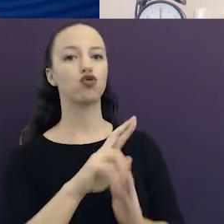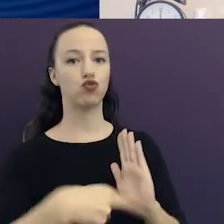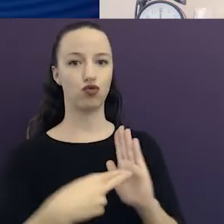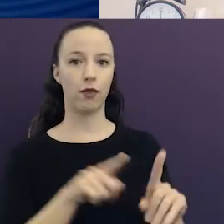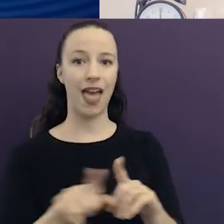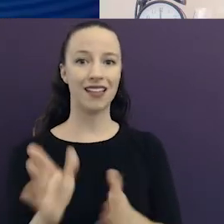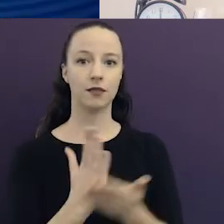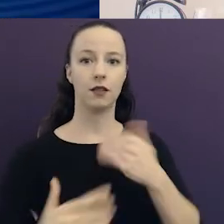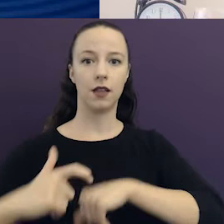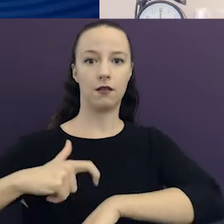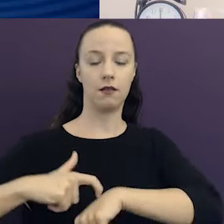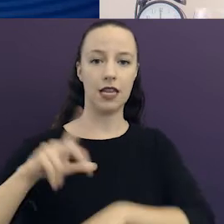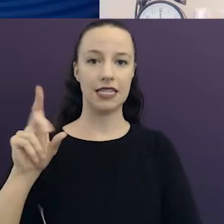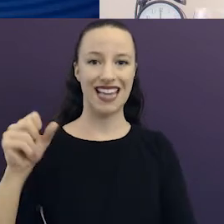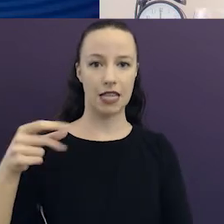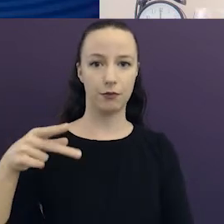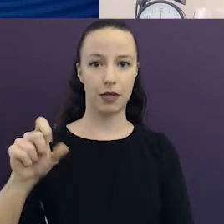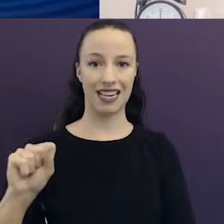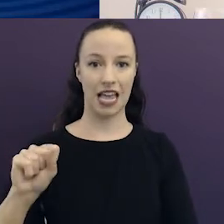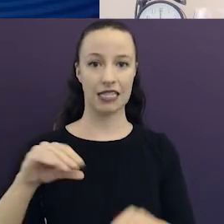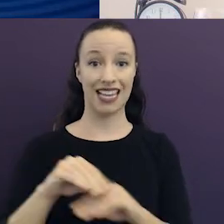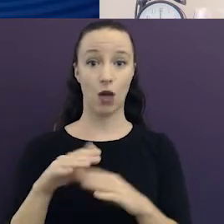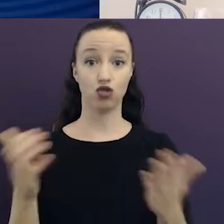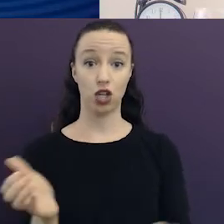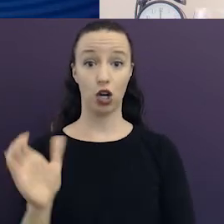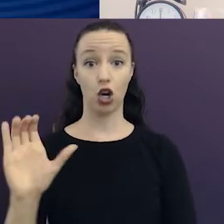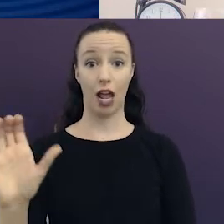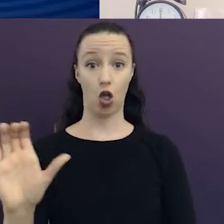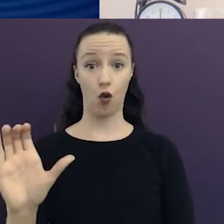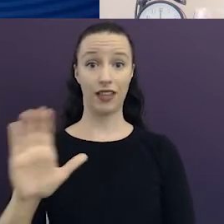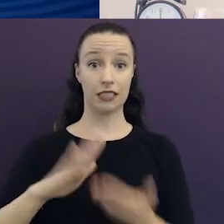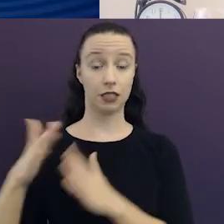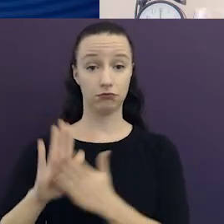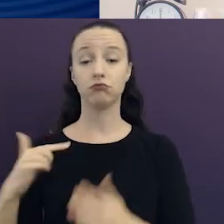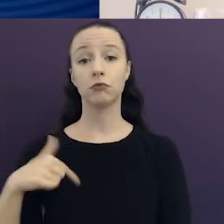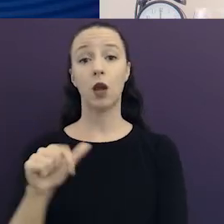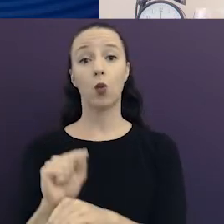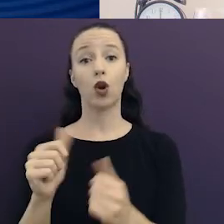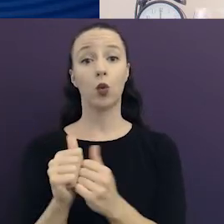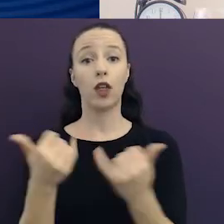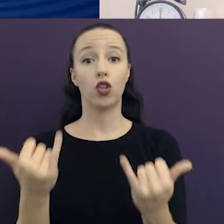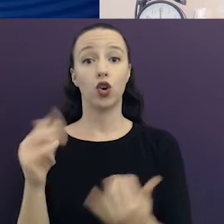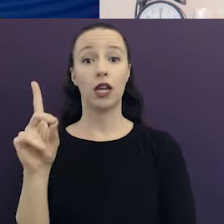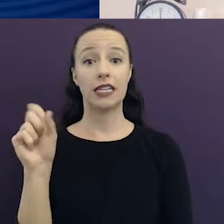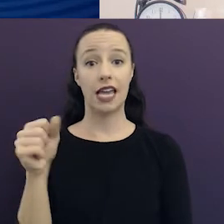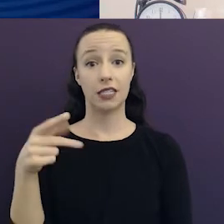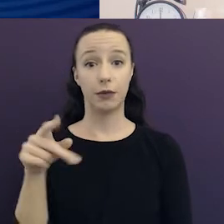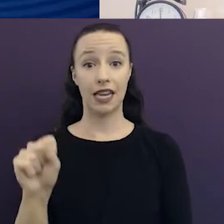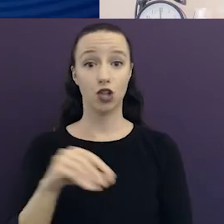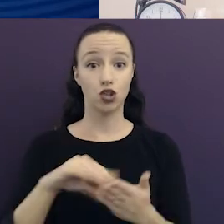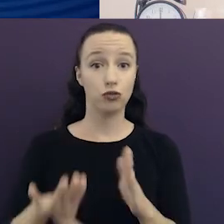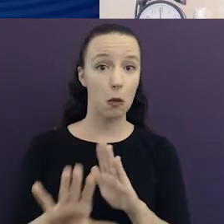multiple roles as an adjunct DSPS counselor at Clovis. I work with current DSPS students and helping them pick out